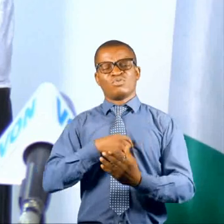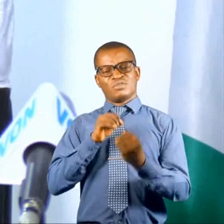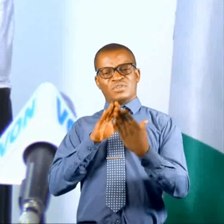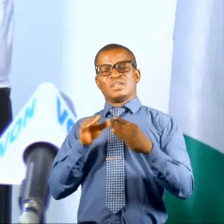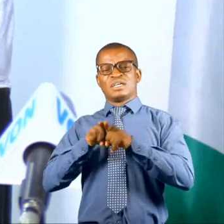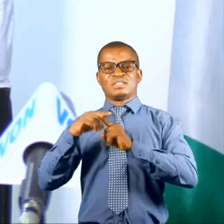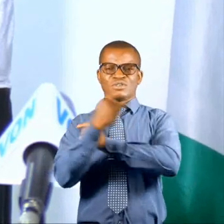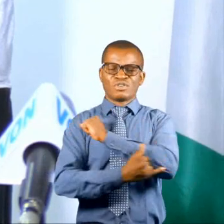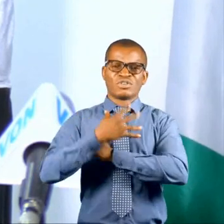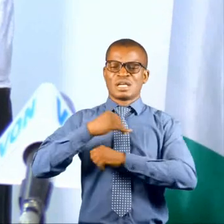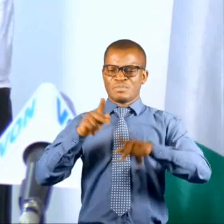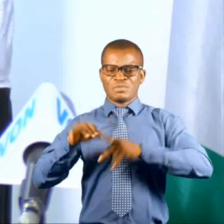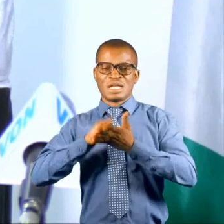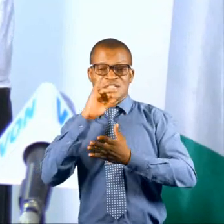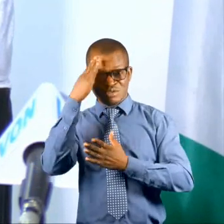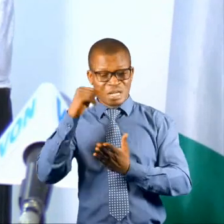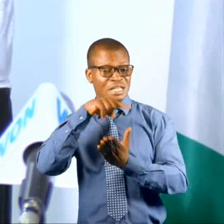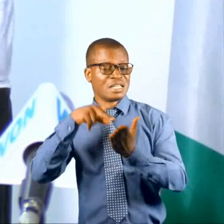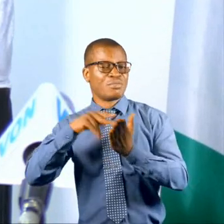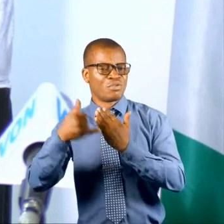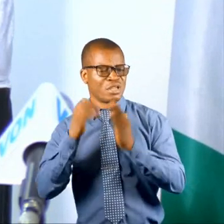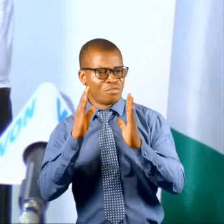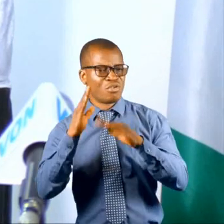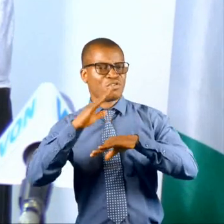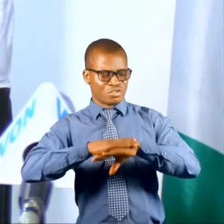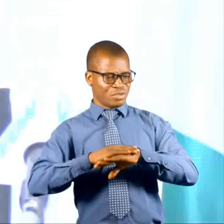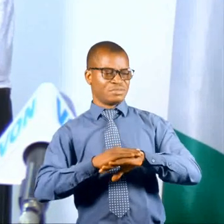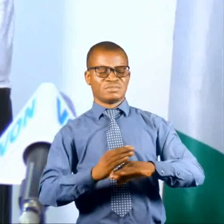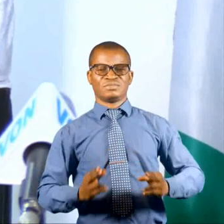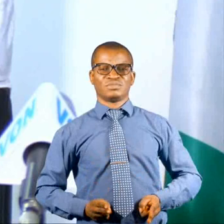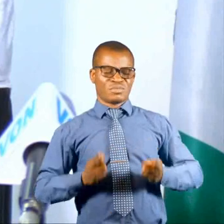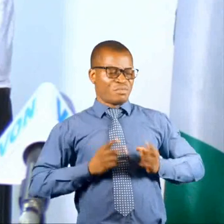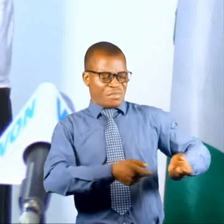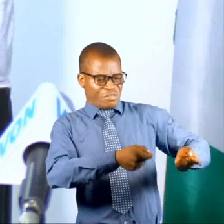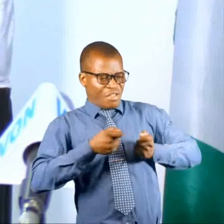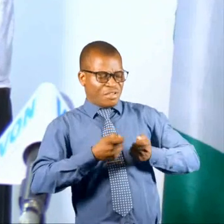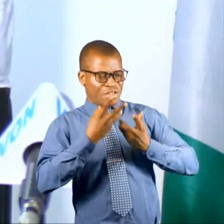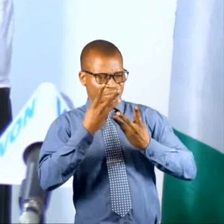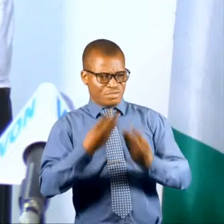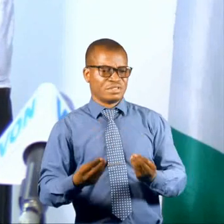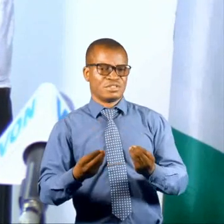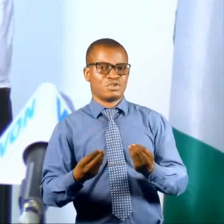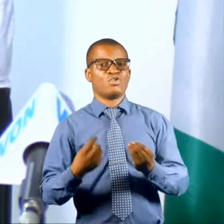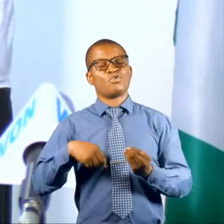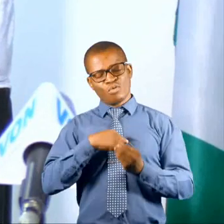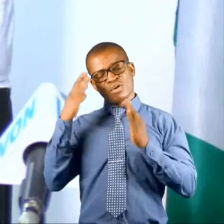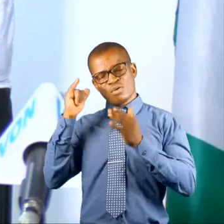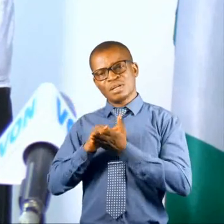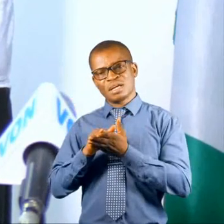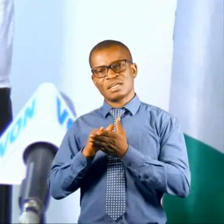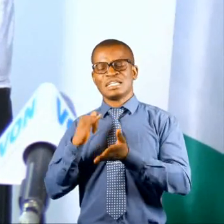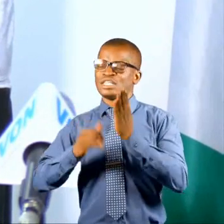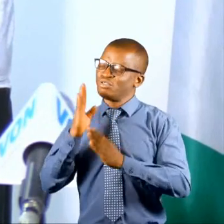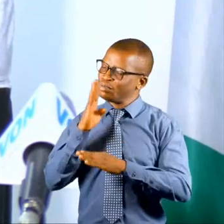country, which is why this project is specifically designed to progressively tackle human trafficking. We expect activities under